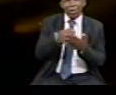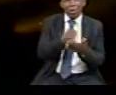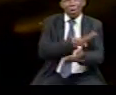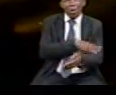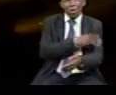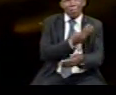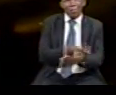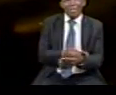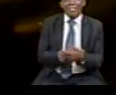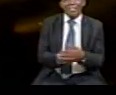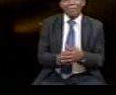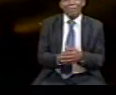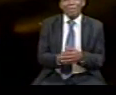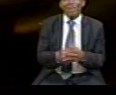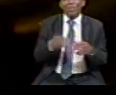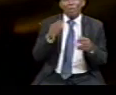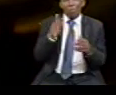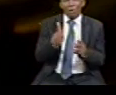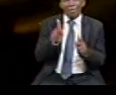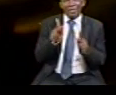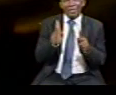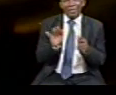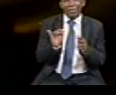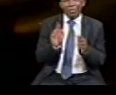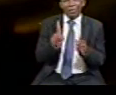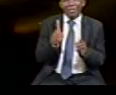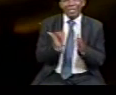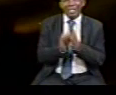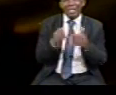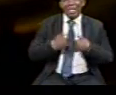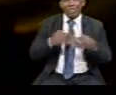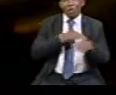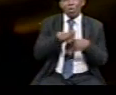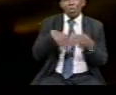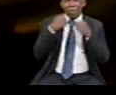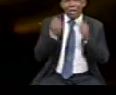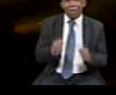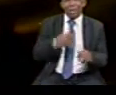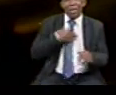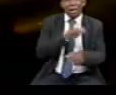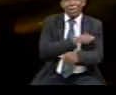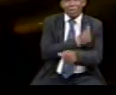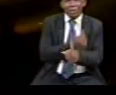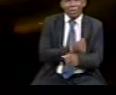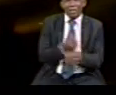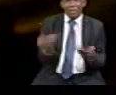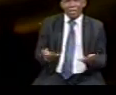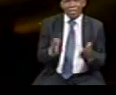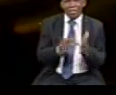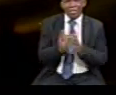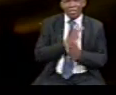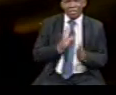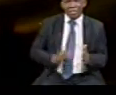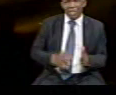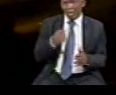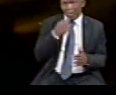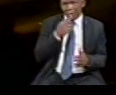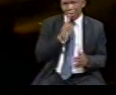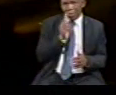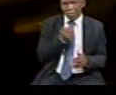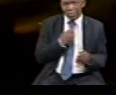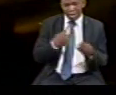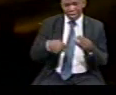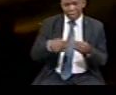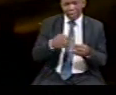the Almighty, the one that has all the power and authority." Though here we see Jesus Christ post-resurrection talking about